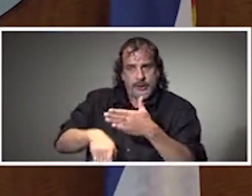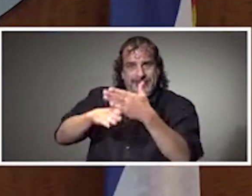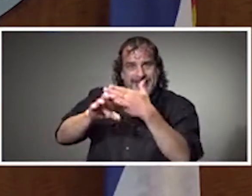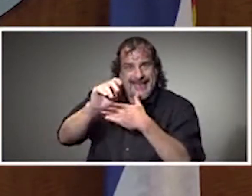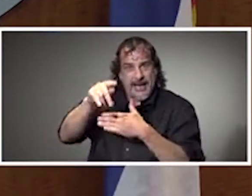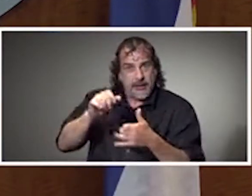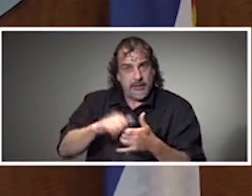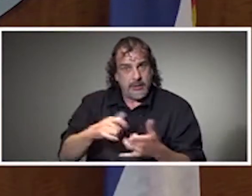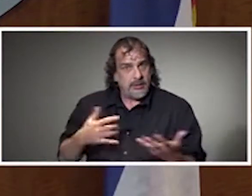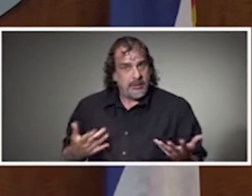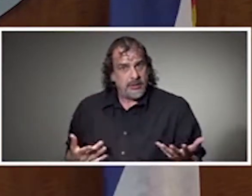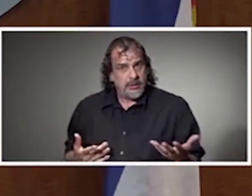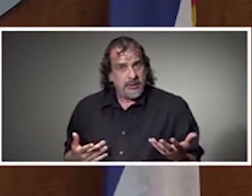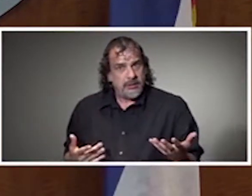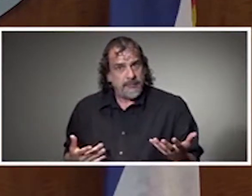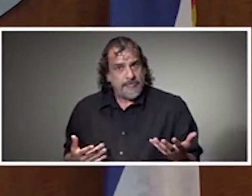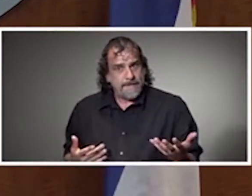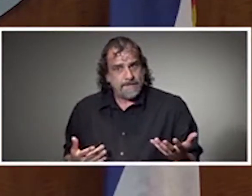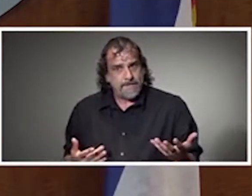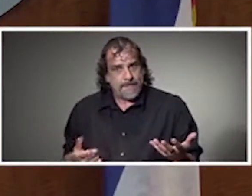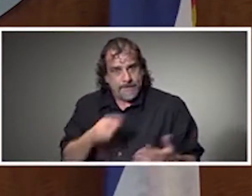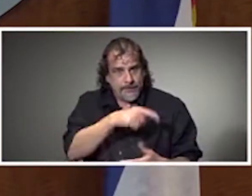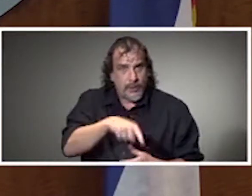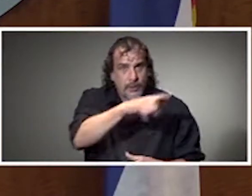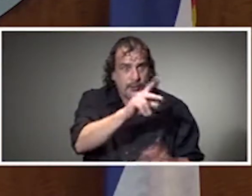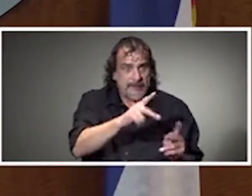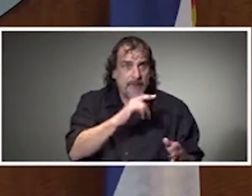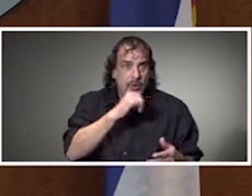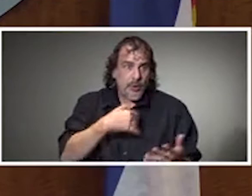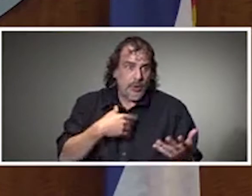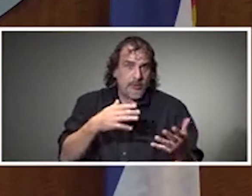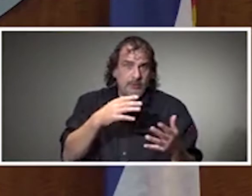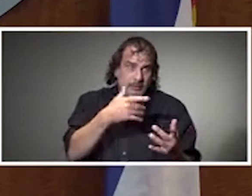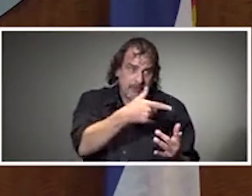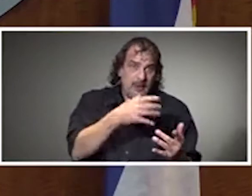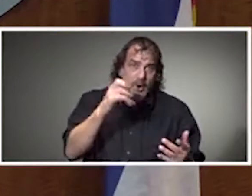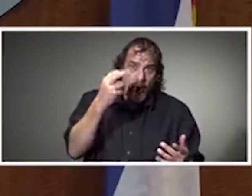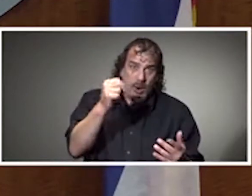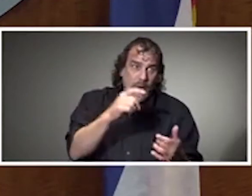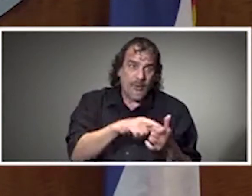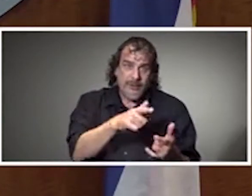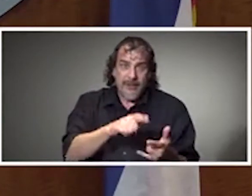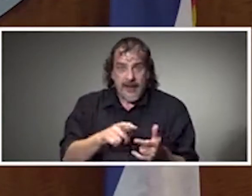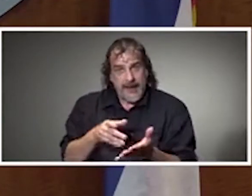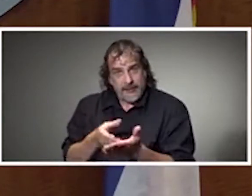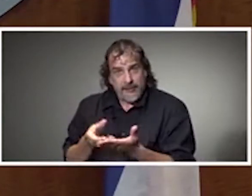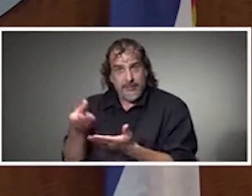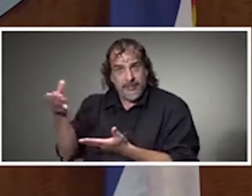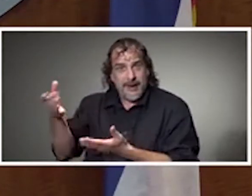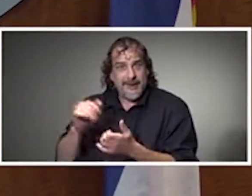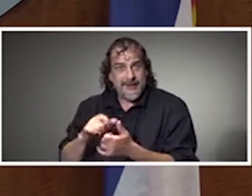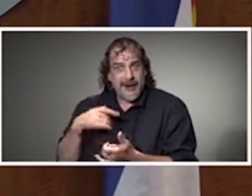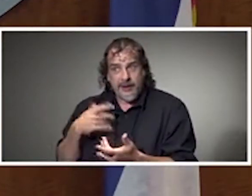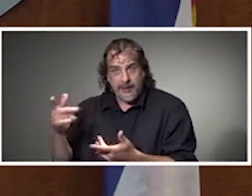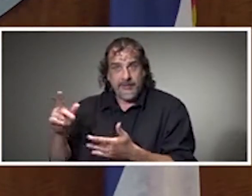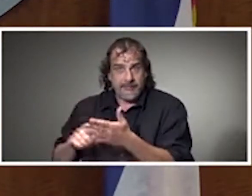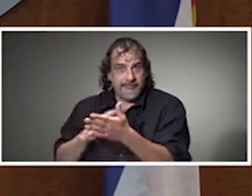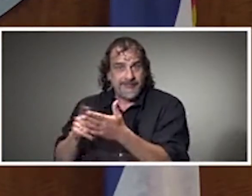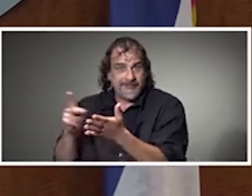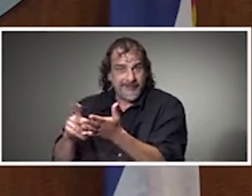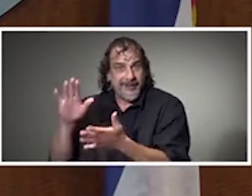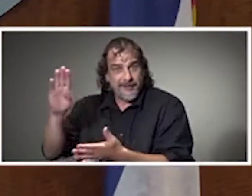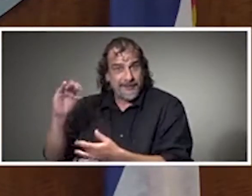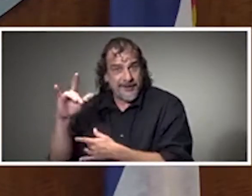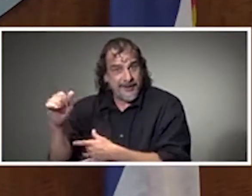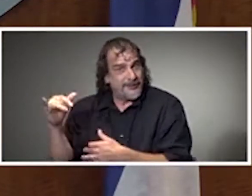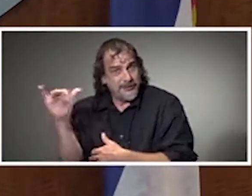to waive the ability of those who own these facilities from paying their rent, paying their landlord, or paying their bank, or paying